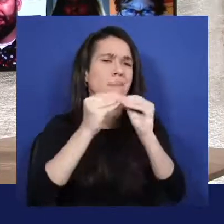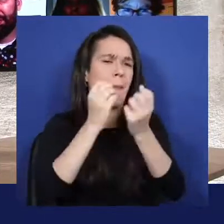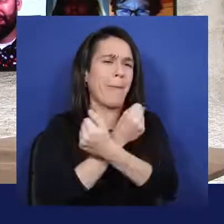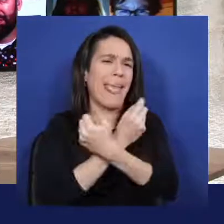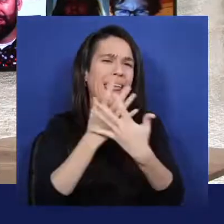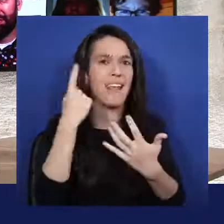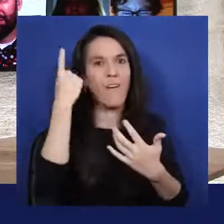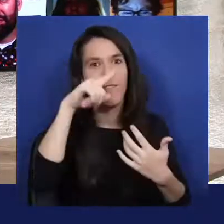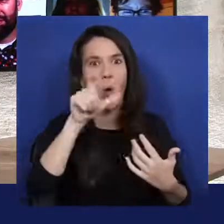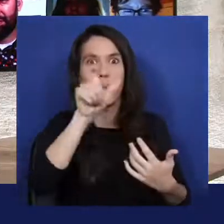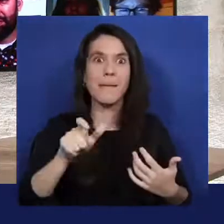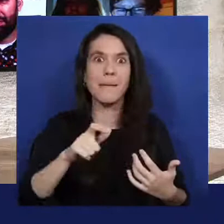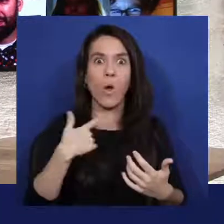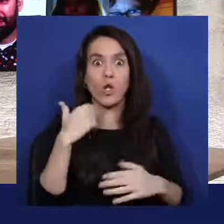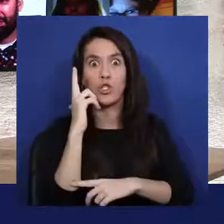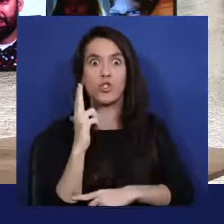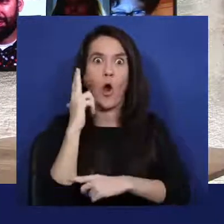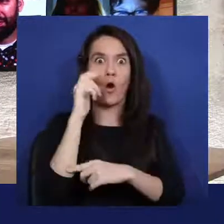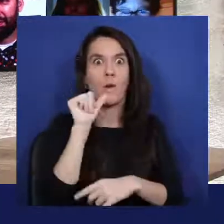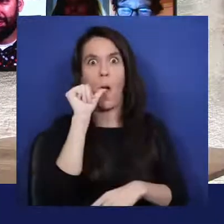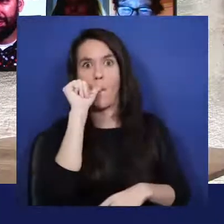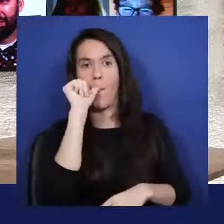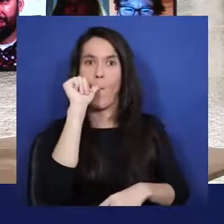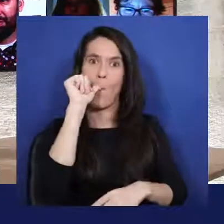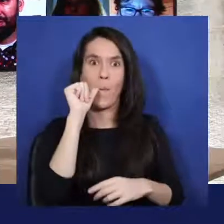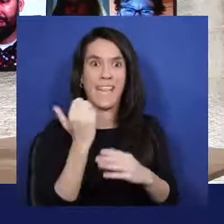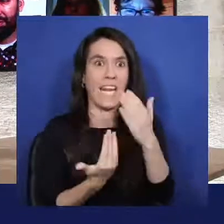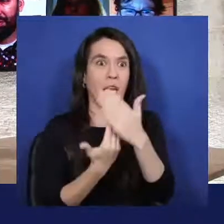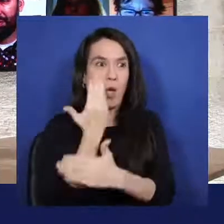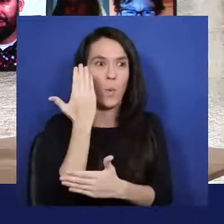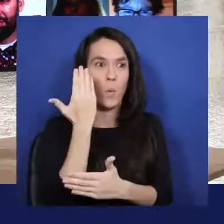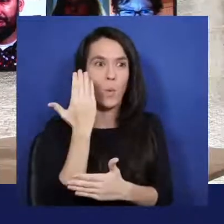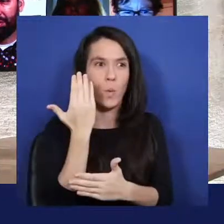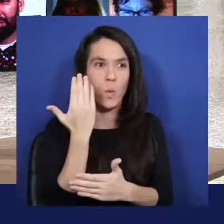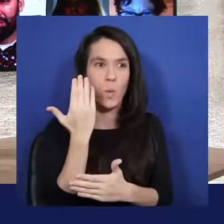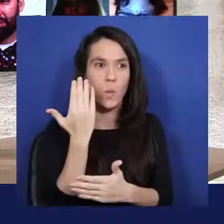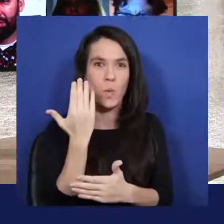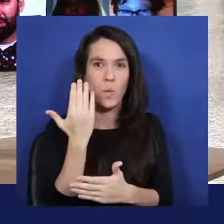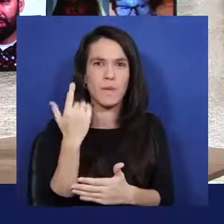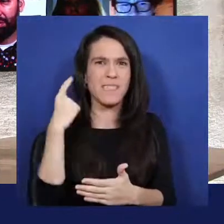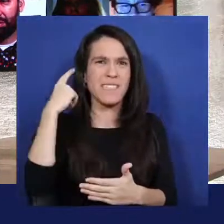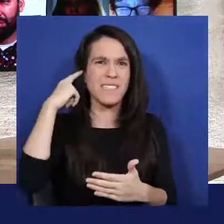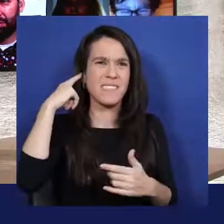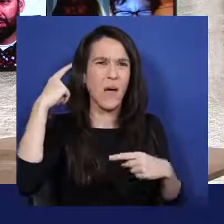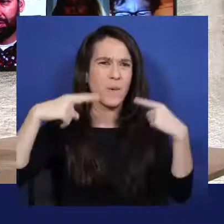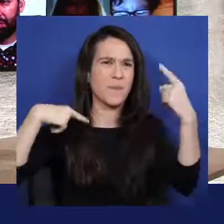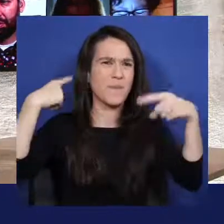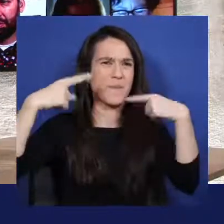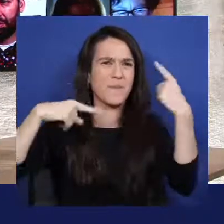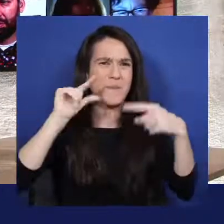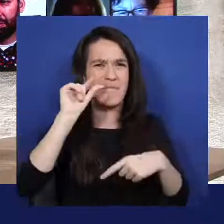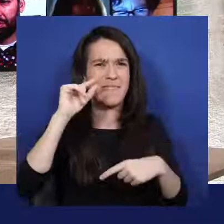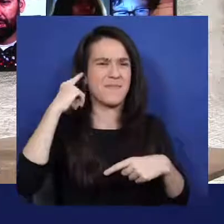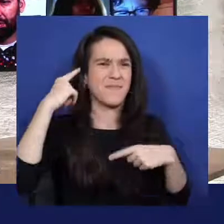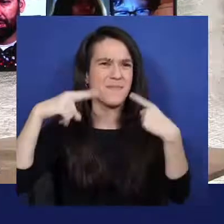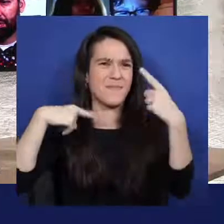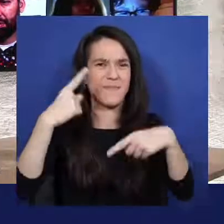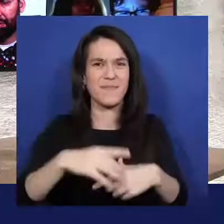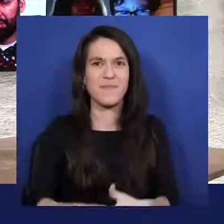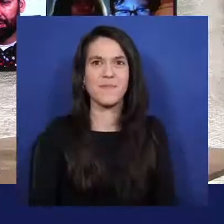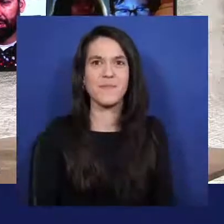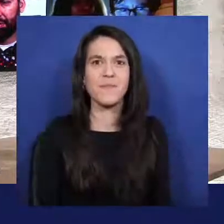without involved with learning any machine learning through cognitive mathematical services and then background onto or custom models? whatever you would need.